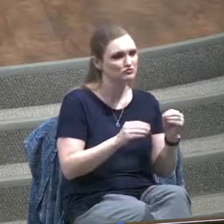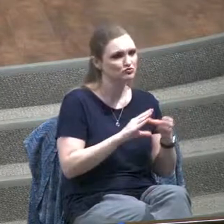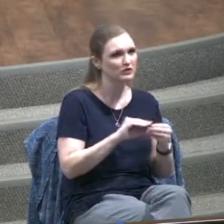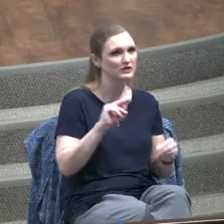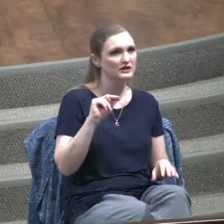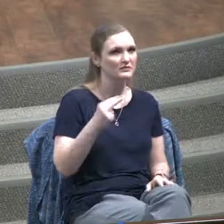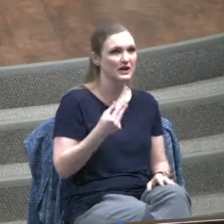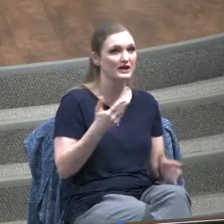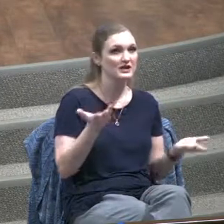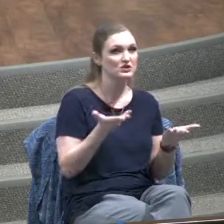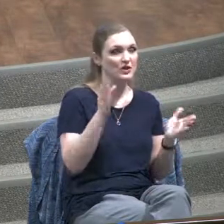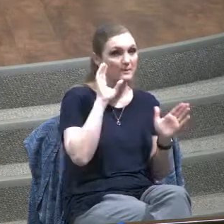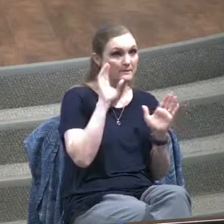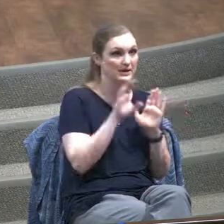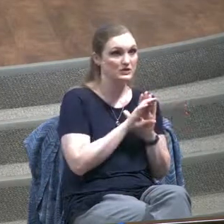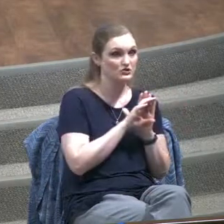picture